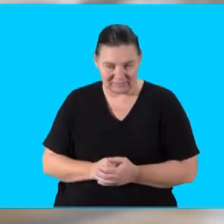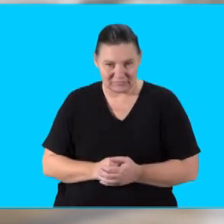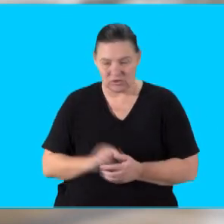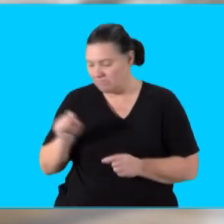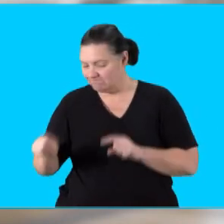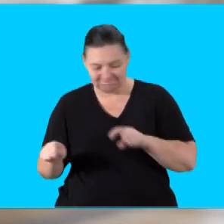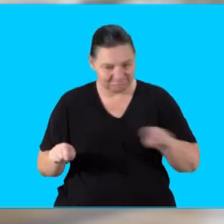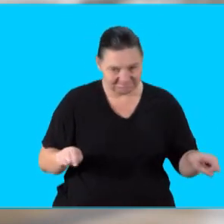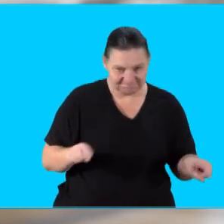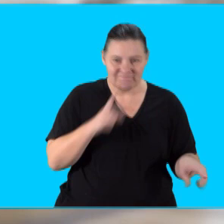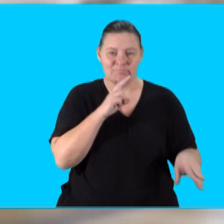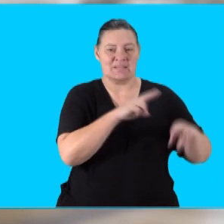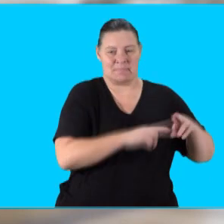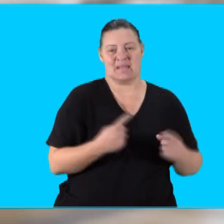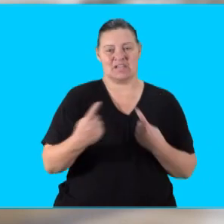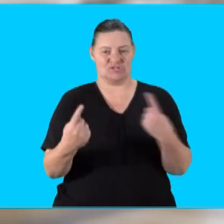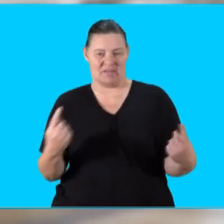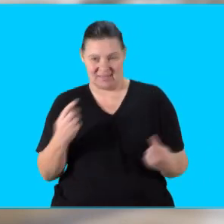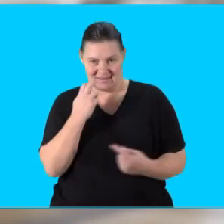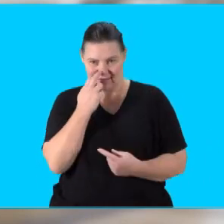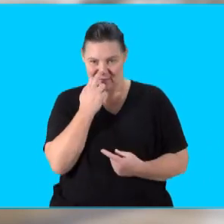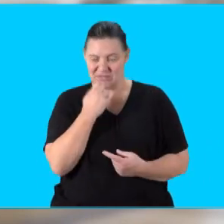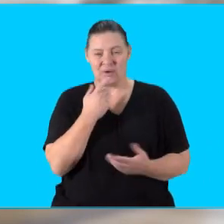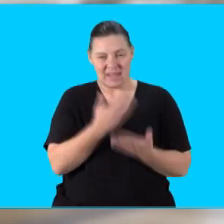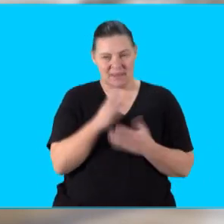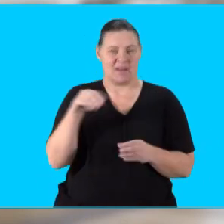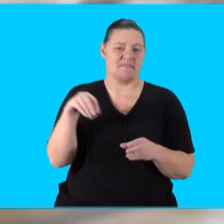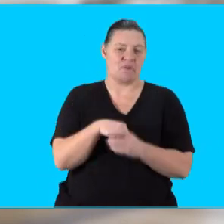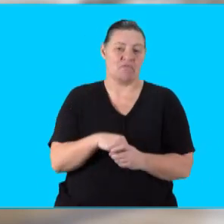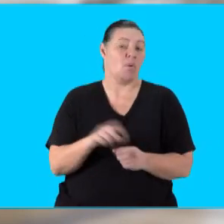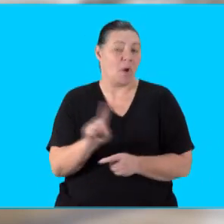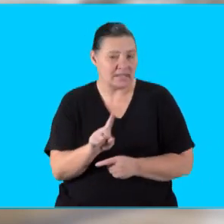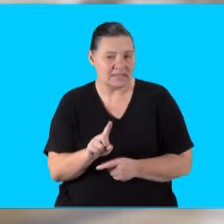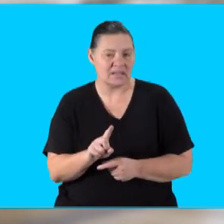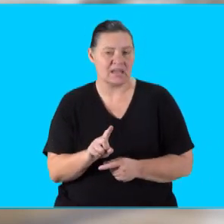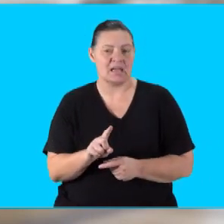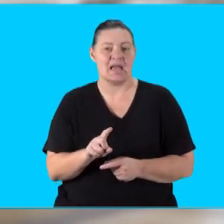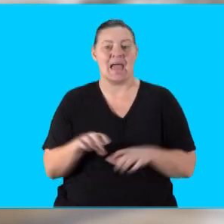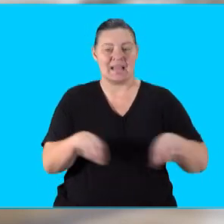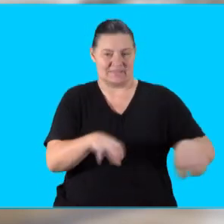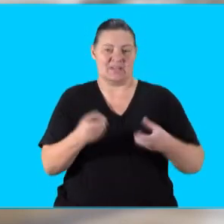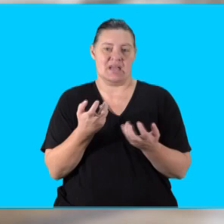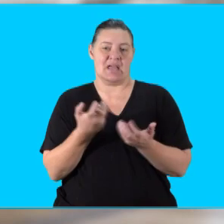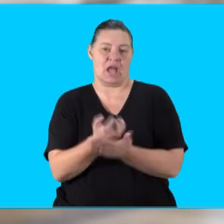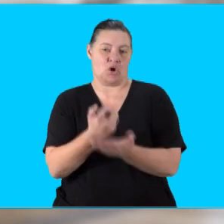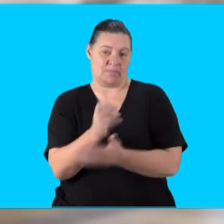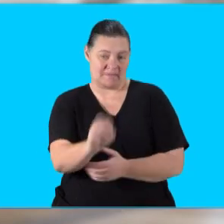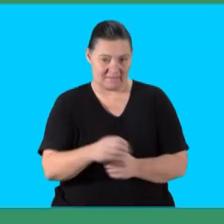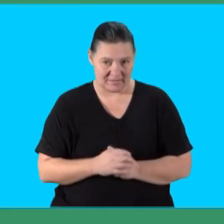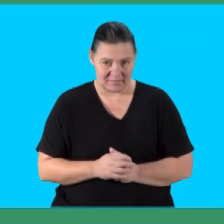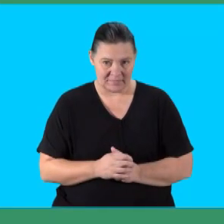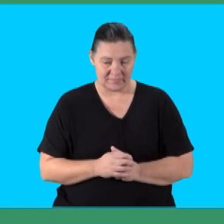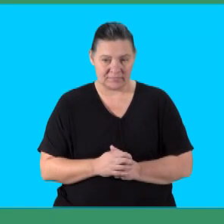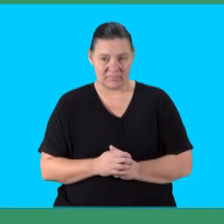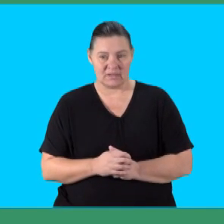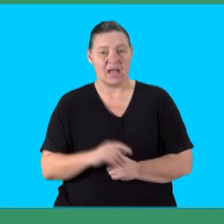sectors, they depend on each other for being involved in economic activities. Business